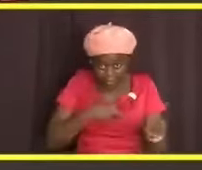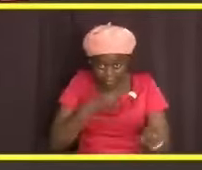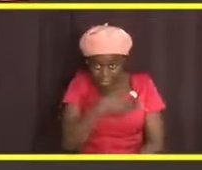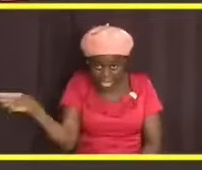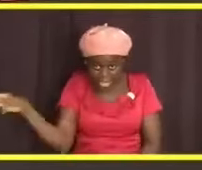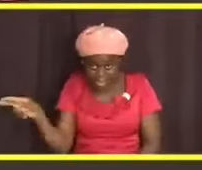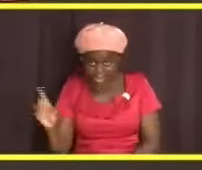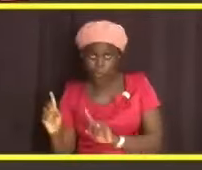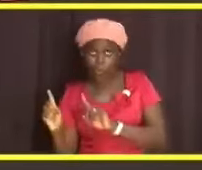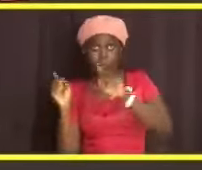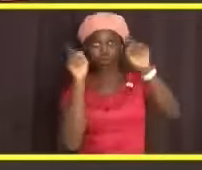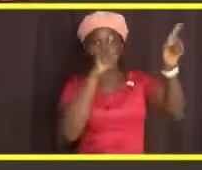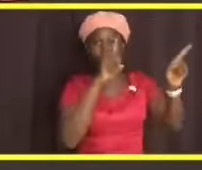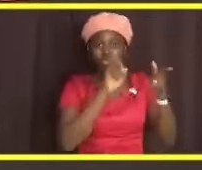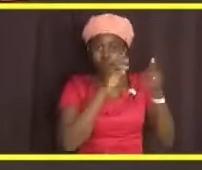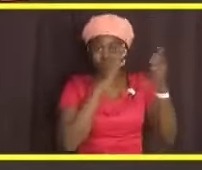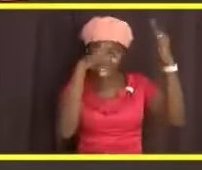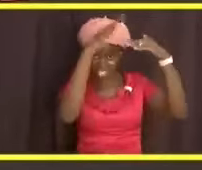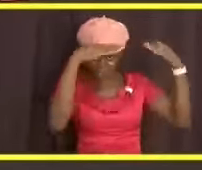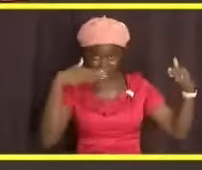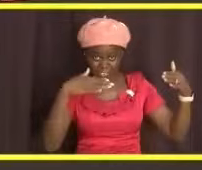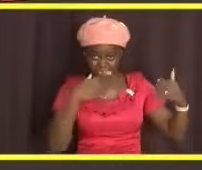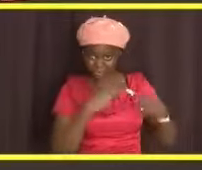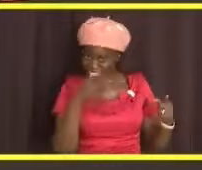heaven on earth.